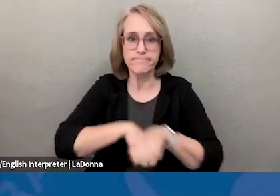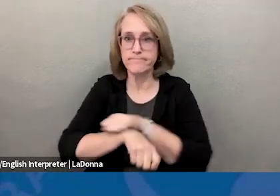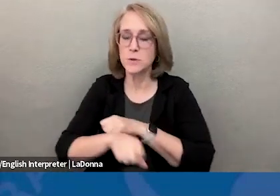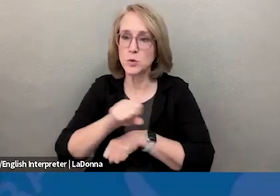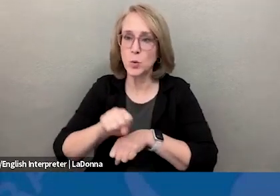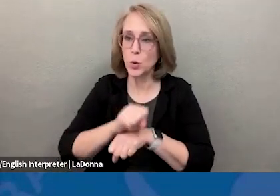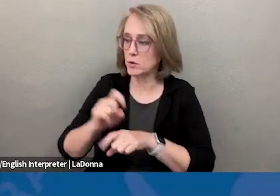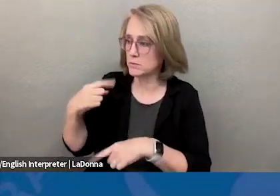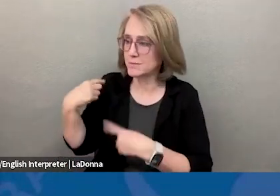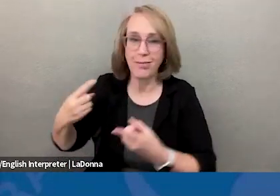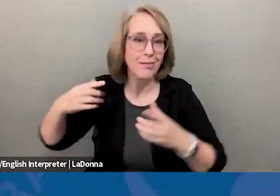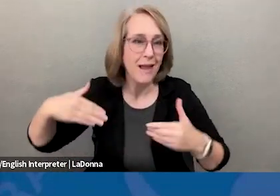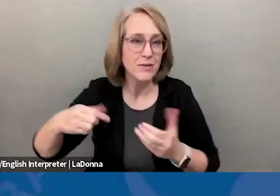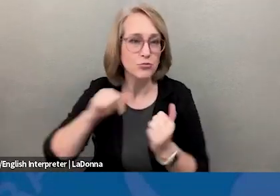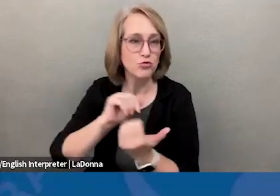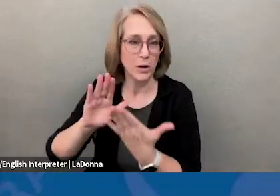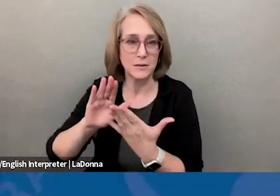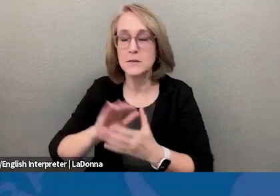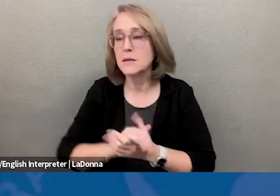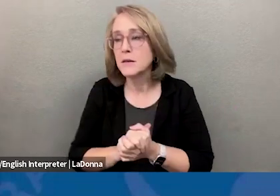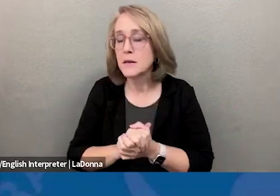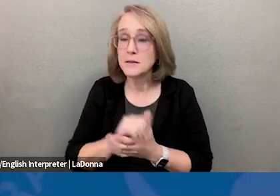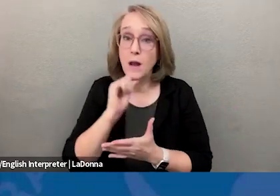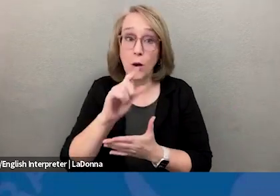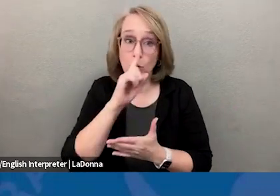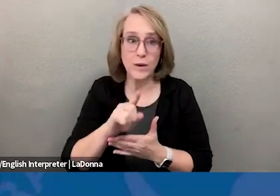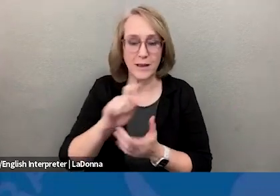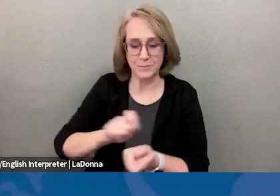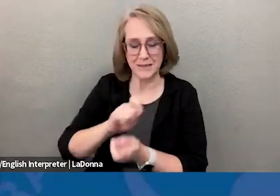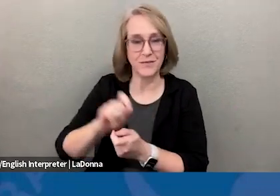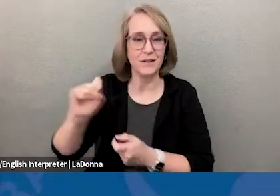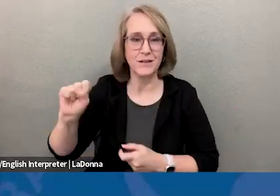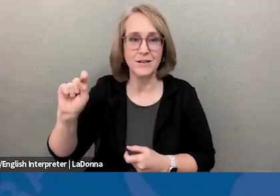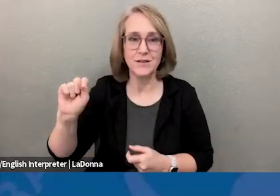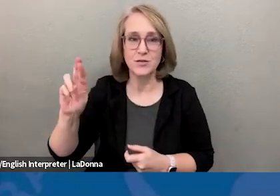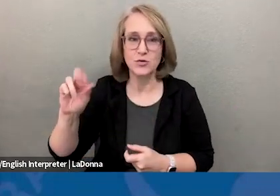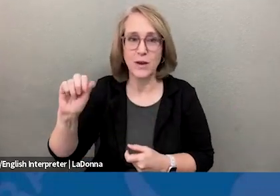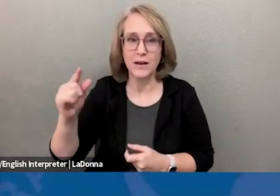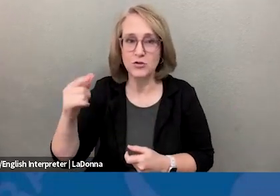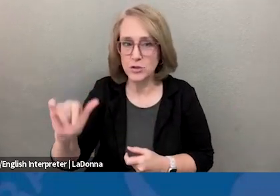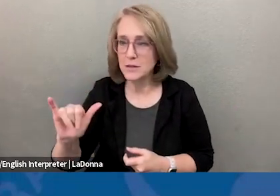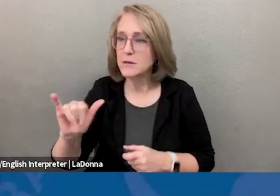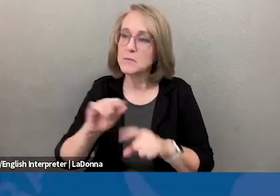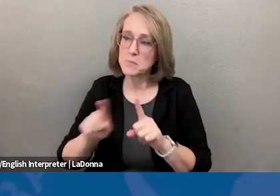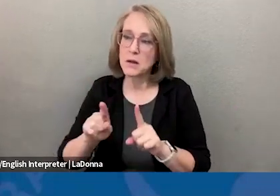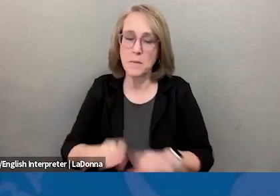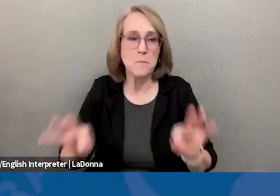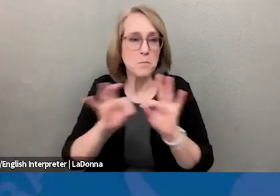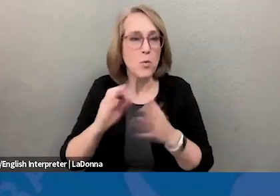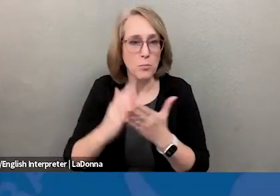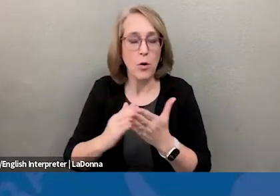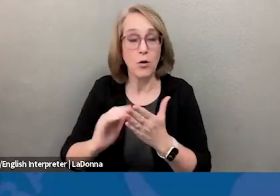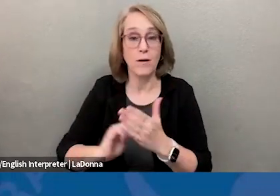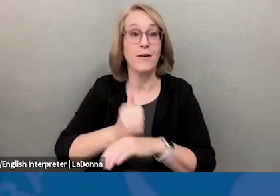been able to before. So that's not necessarily changing the strategy so much, but just I think a really important part to